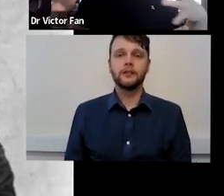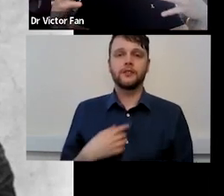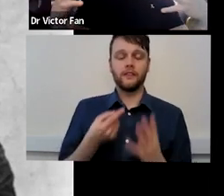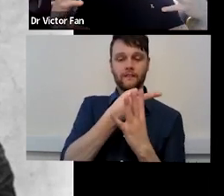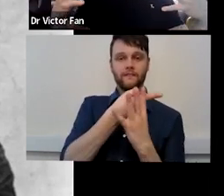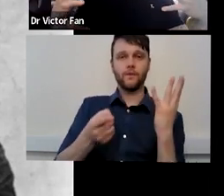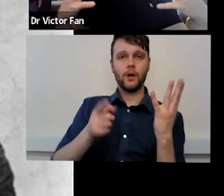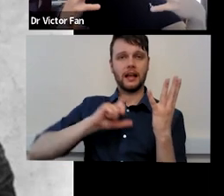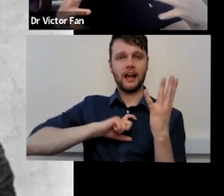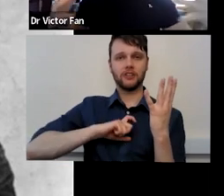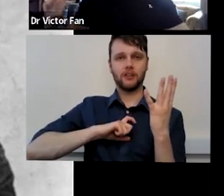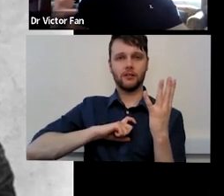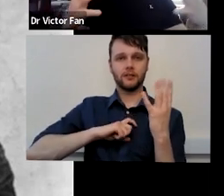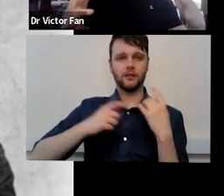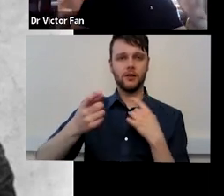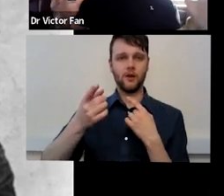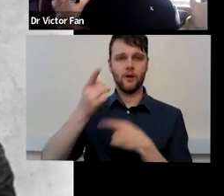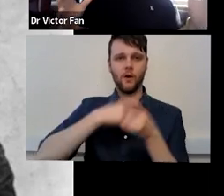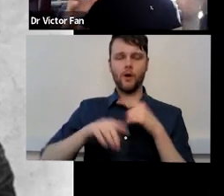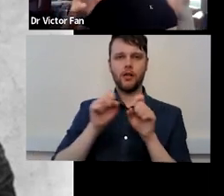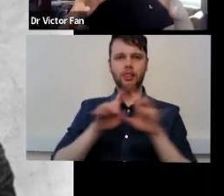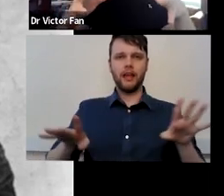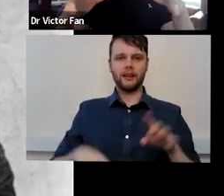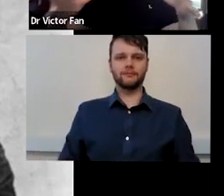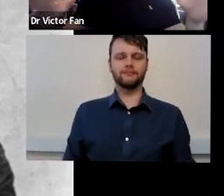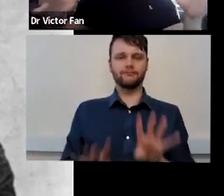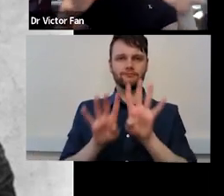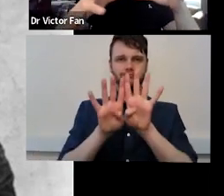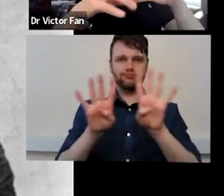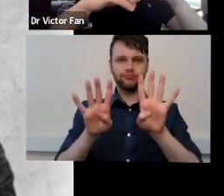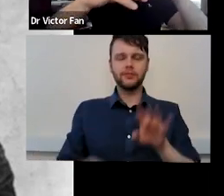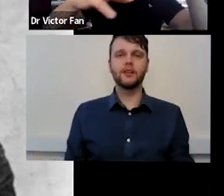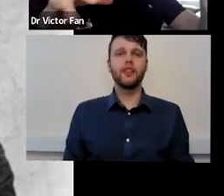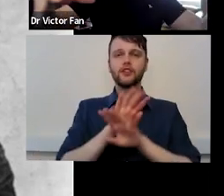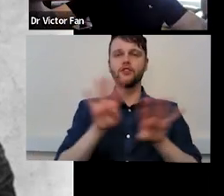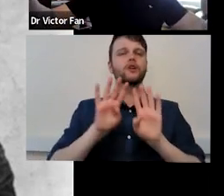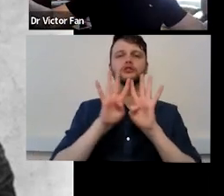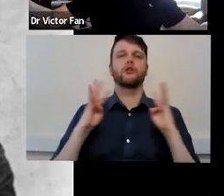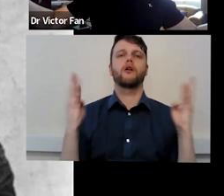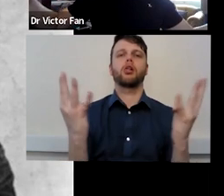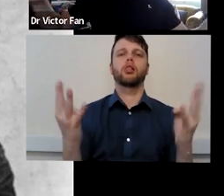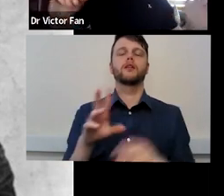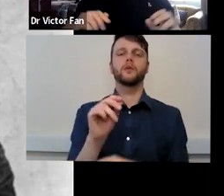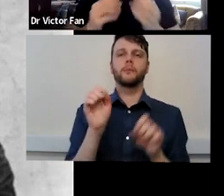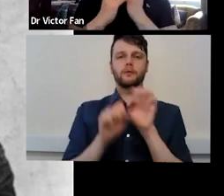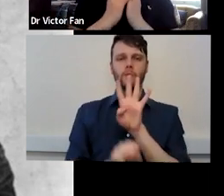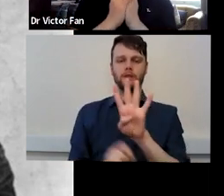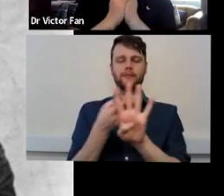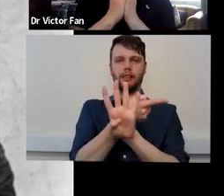characters are almost lining up. They're not in semicircle, but they're in one single line.